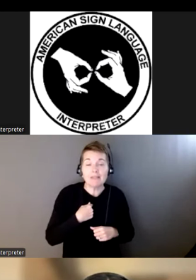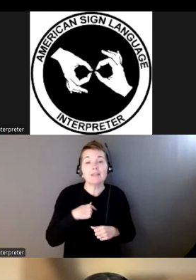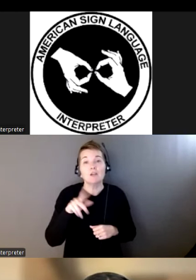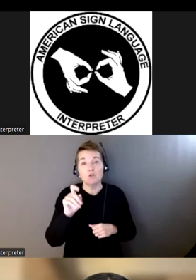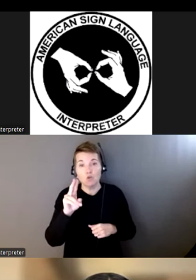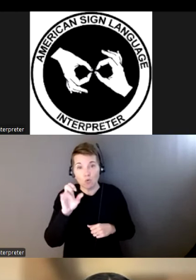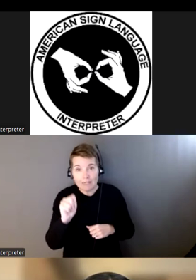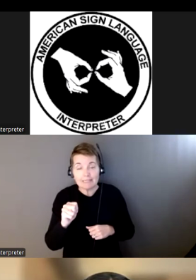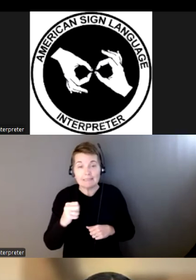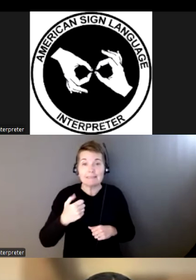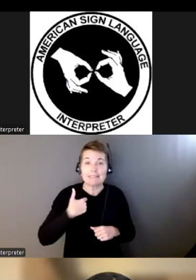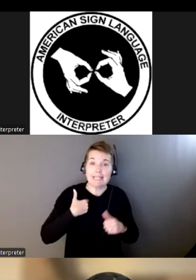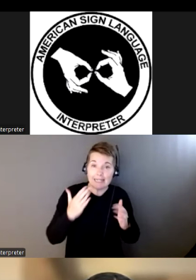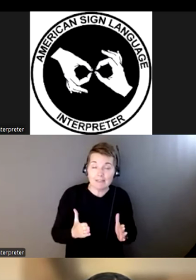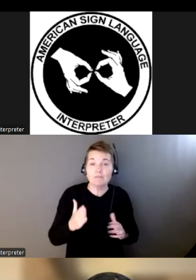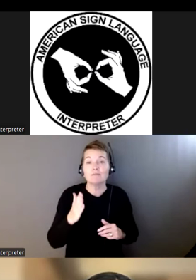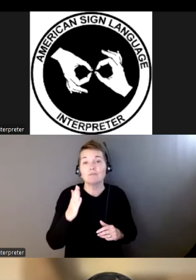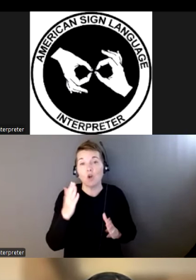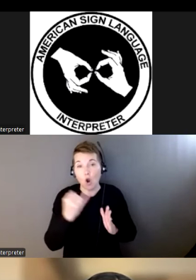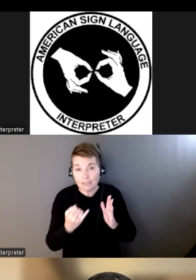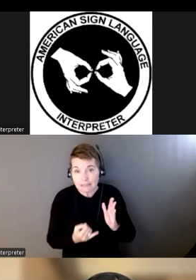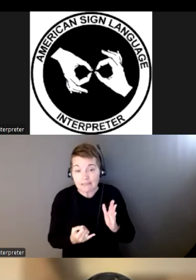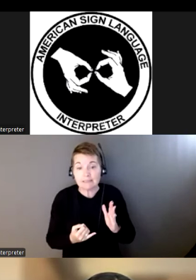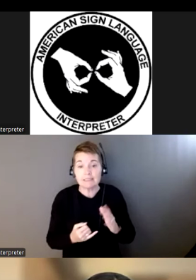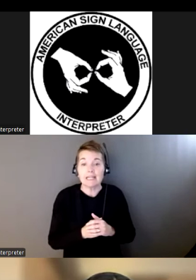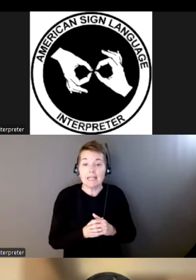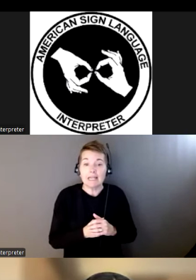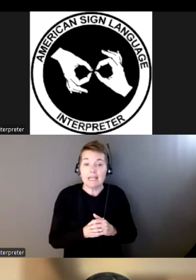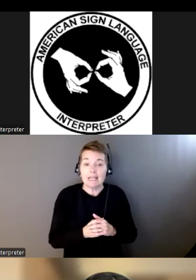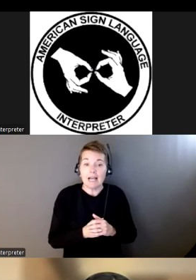was inspired by the symbolism and the visual elements of